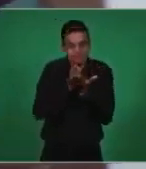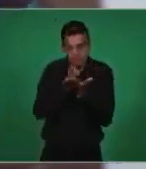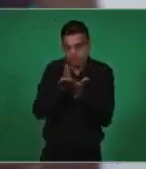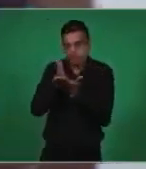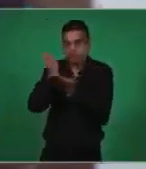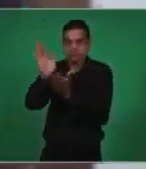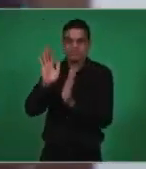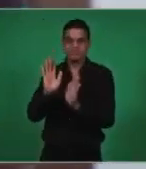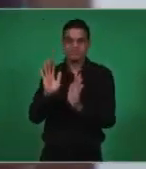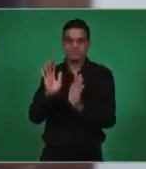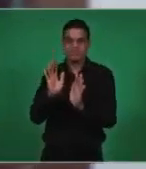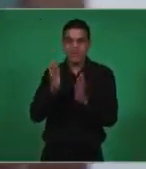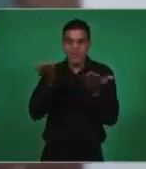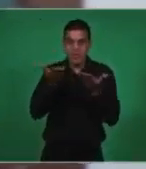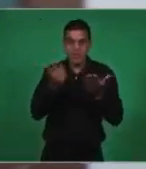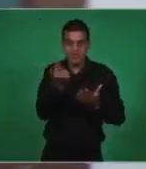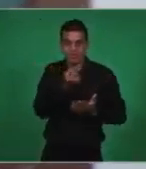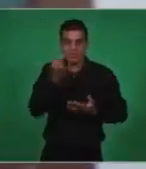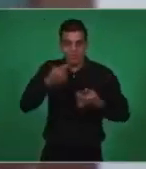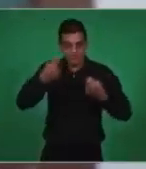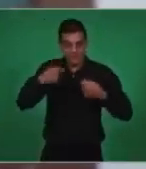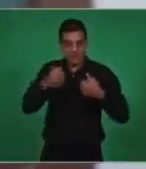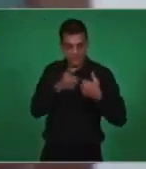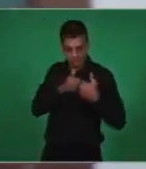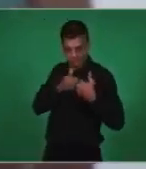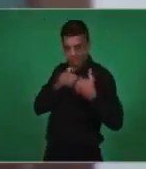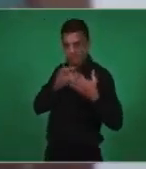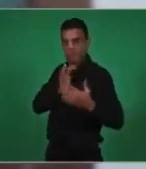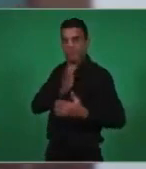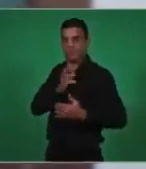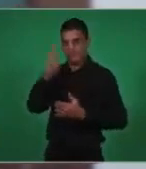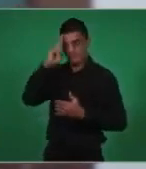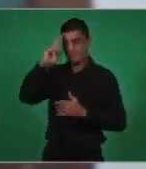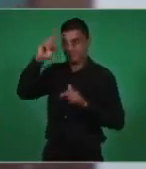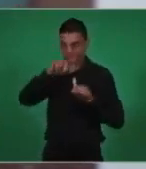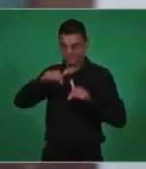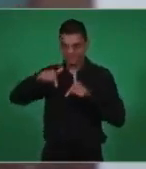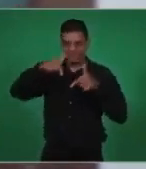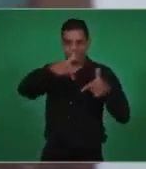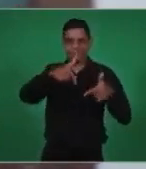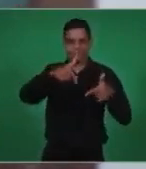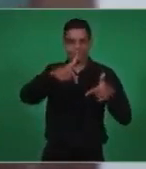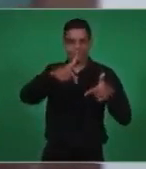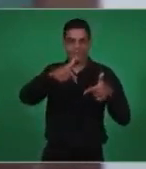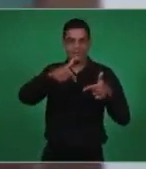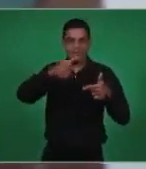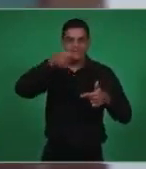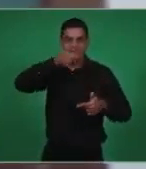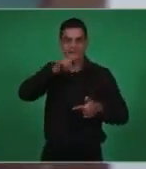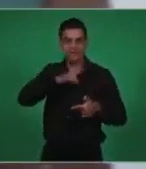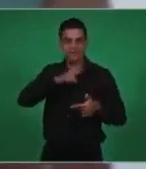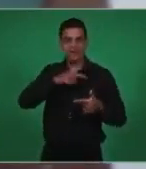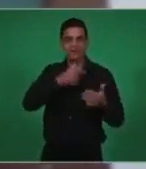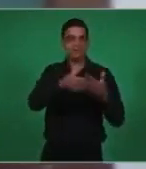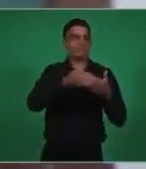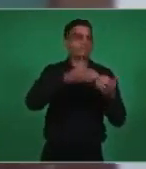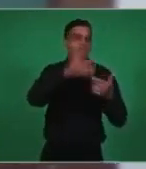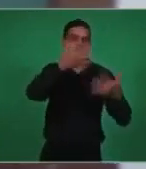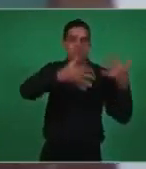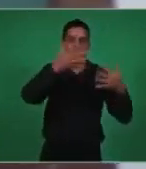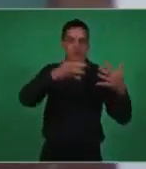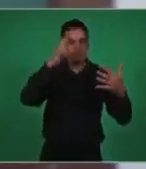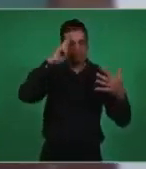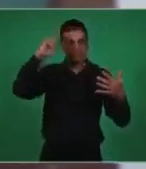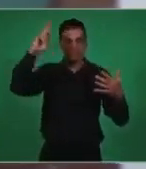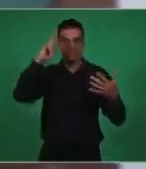be delivered so that Jesus can operate, remove what is hindering, and the Holy Spirit is going to operate here. We know that this problem, the disciple